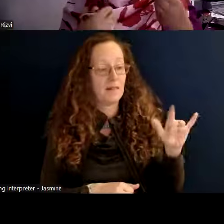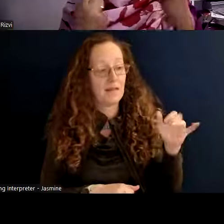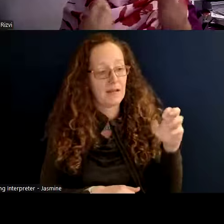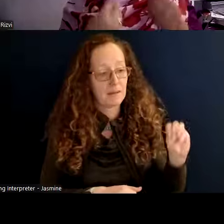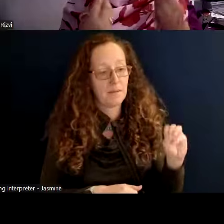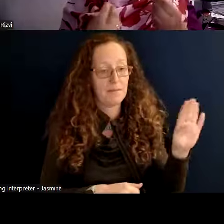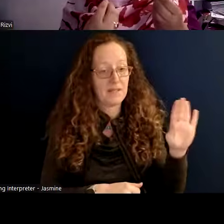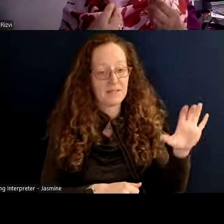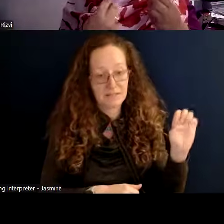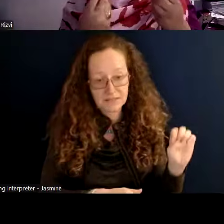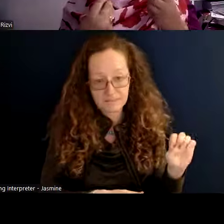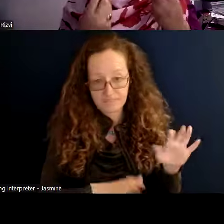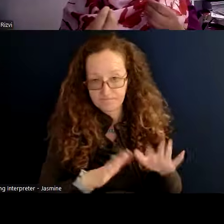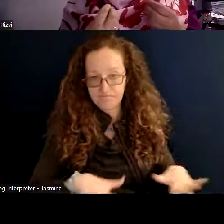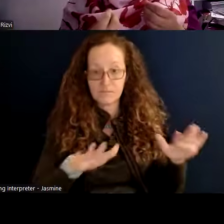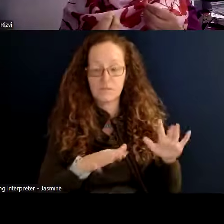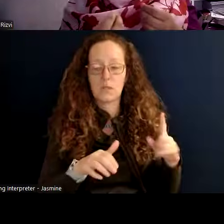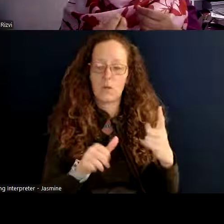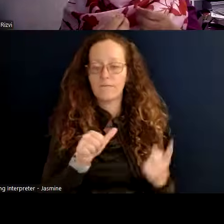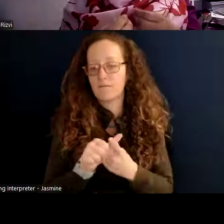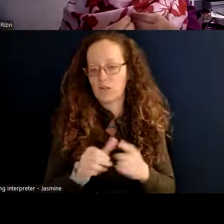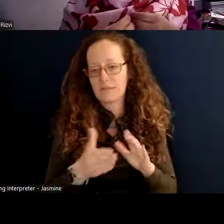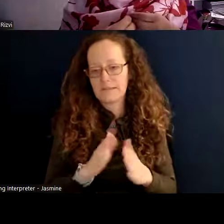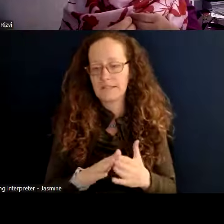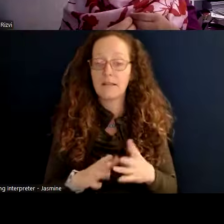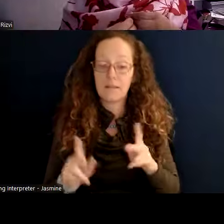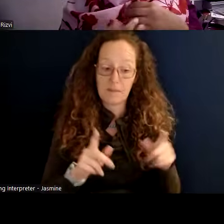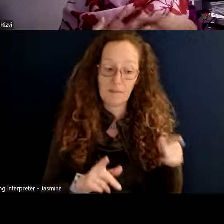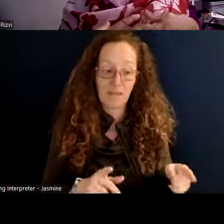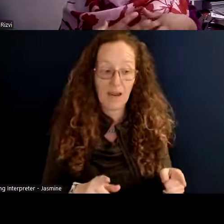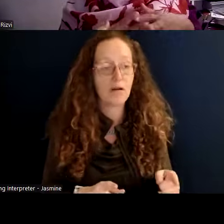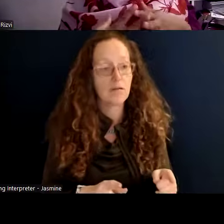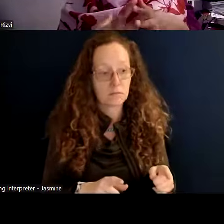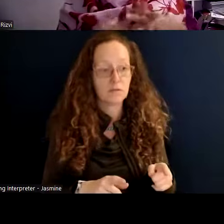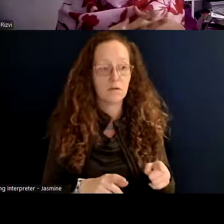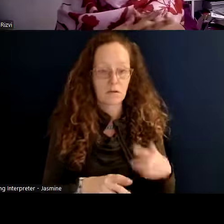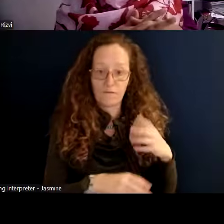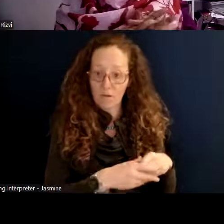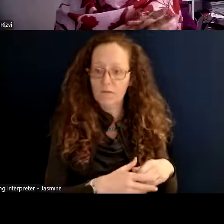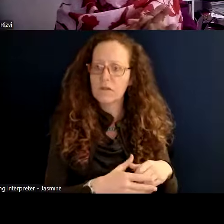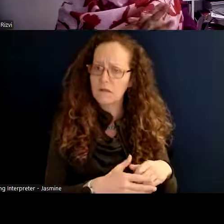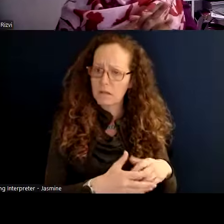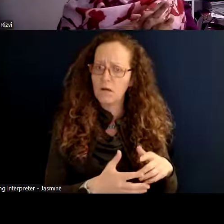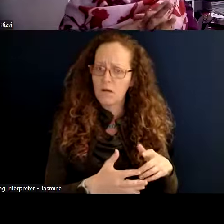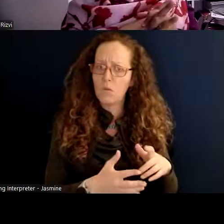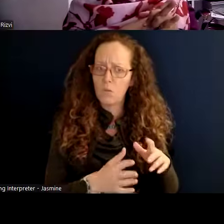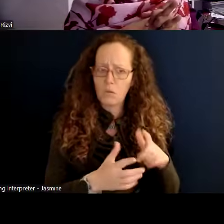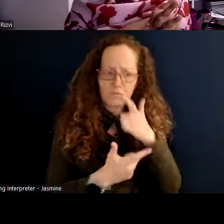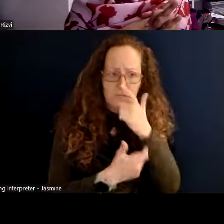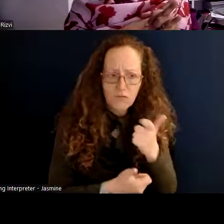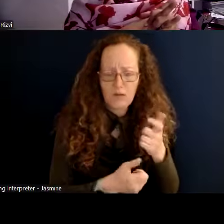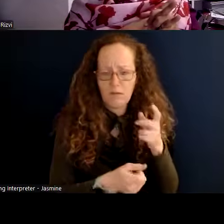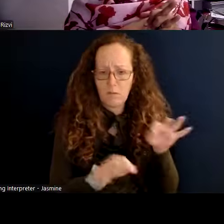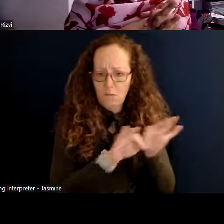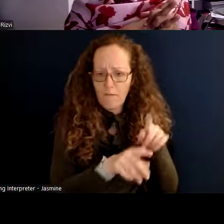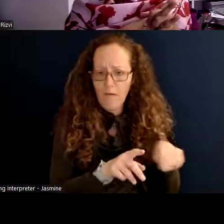in this urban experience had a stake in ensuring its success. Michael Smith has approached the study of ancient cities through a lens